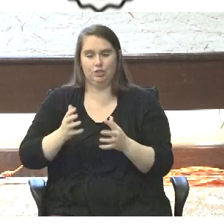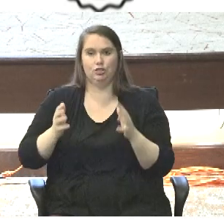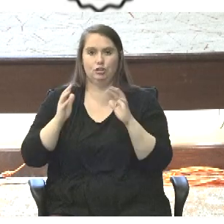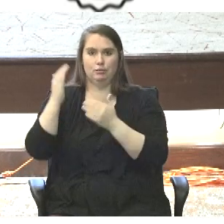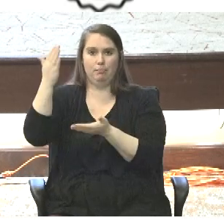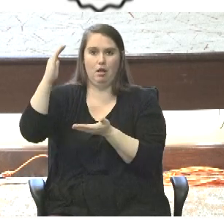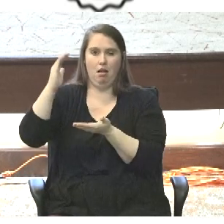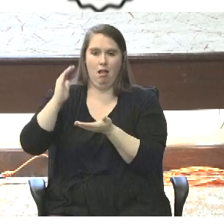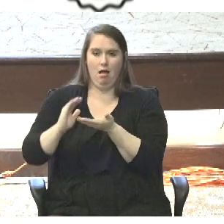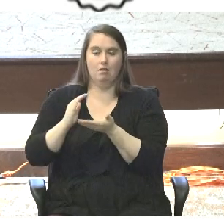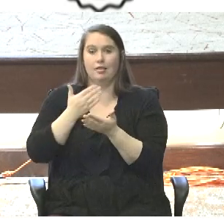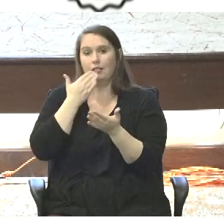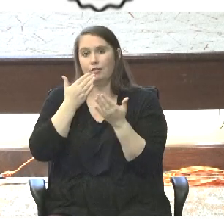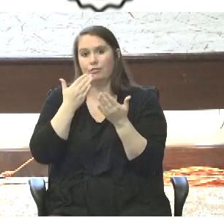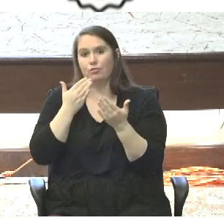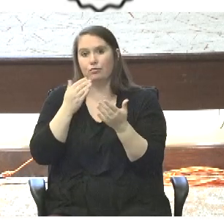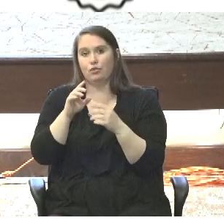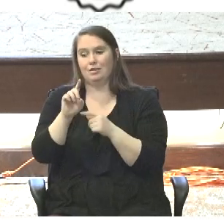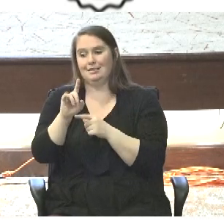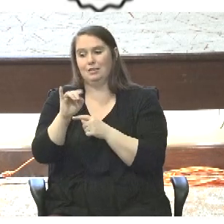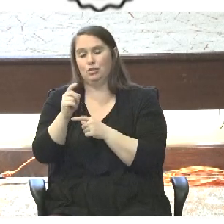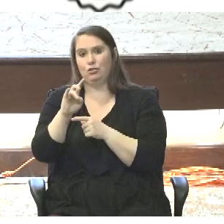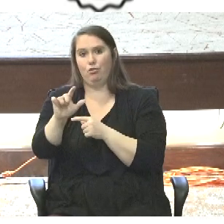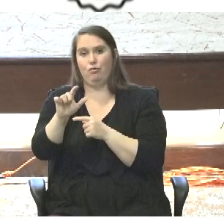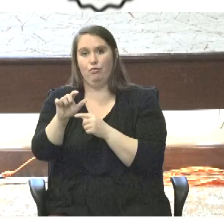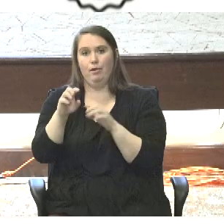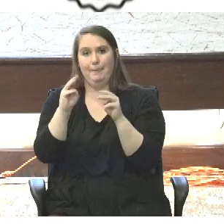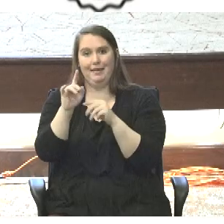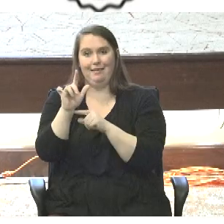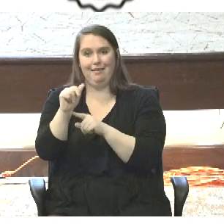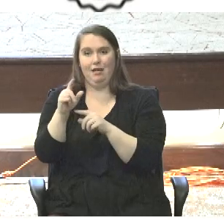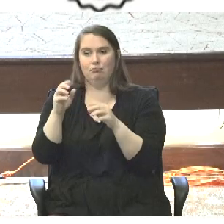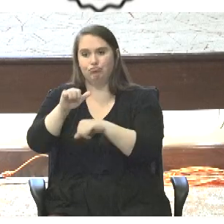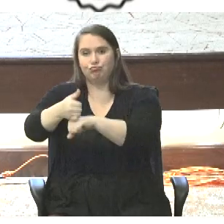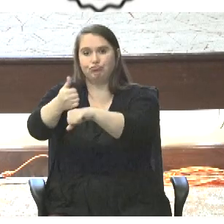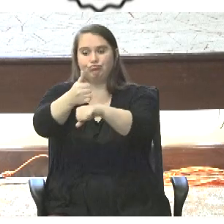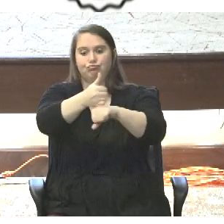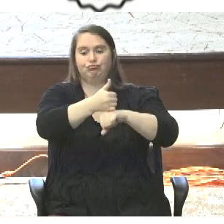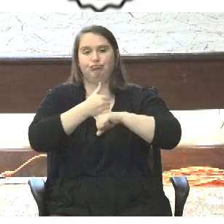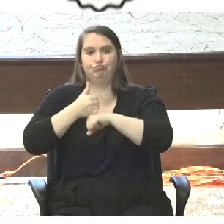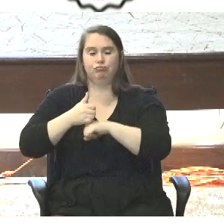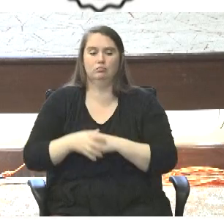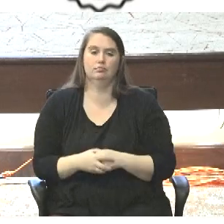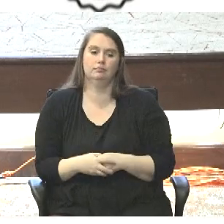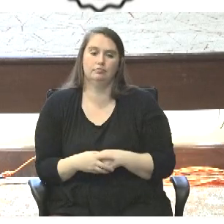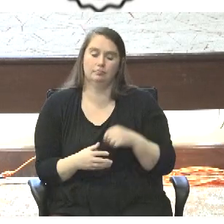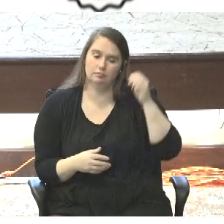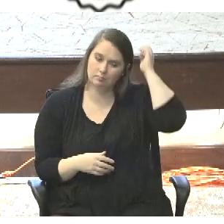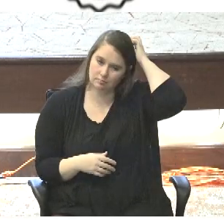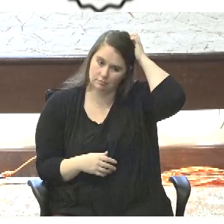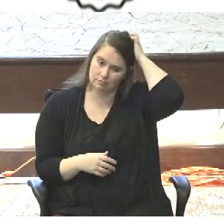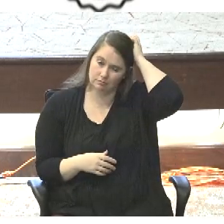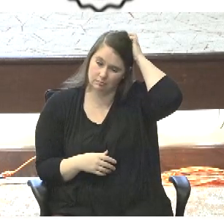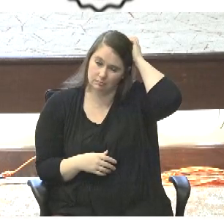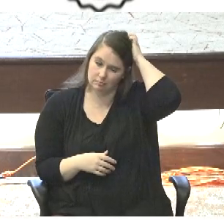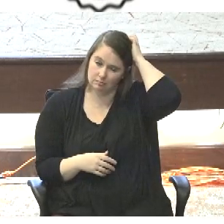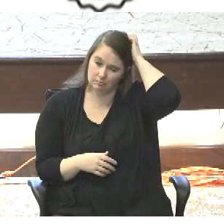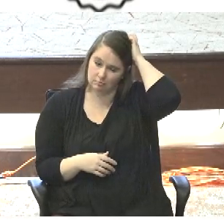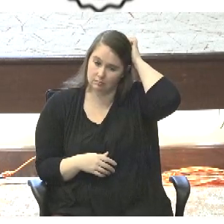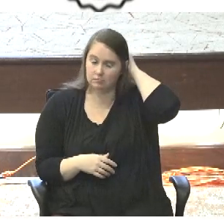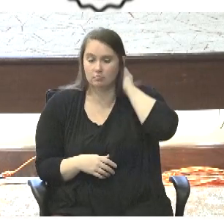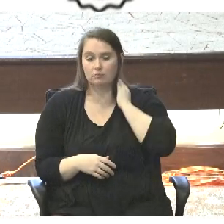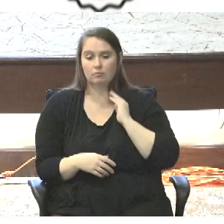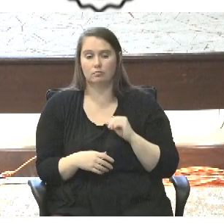Madden's digital and print media publication placements. As we've kind of gone through some evolution